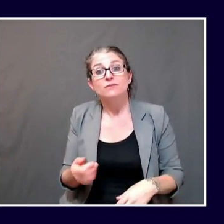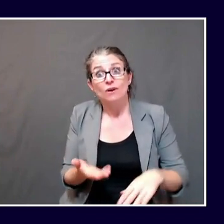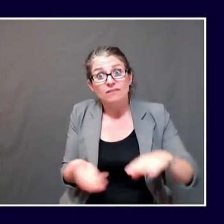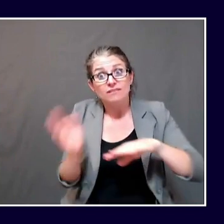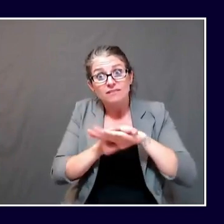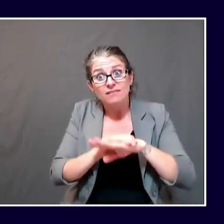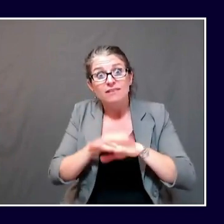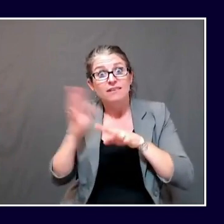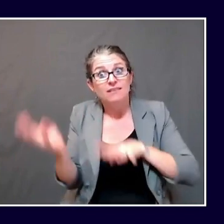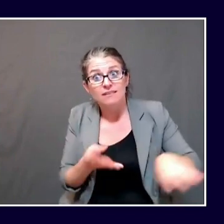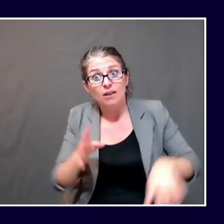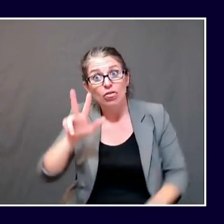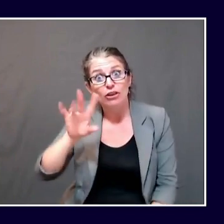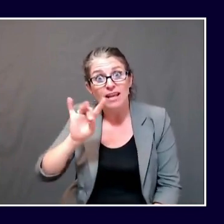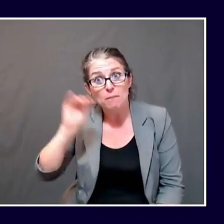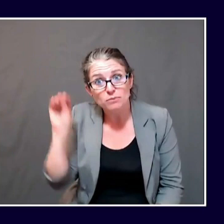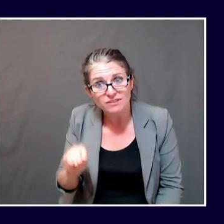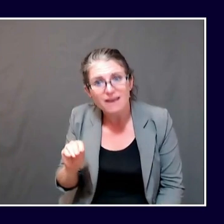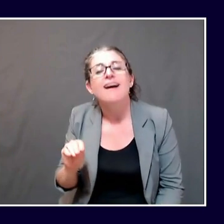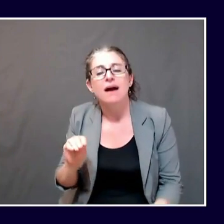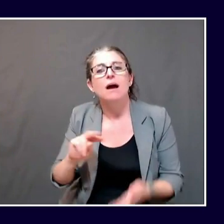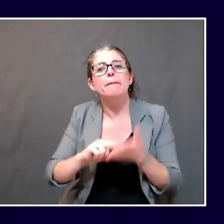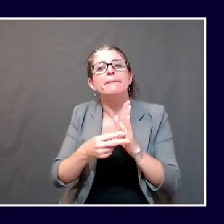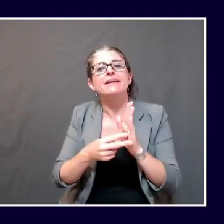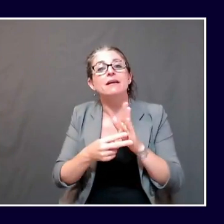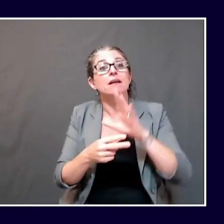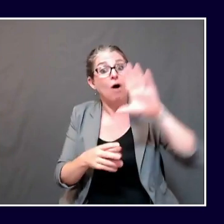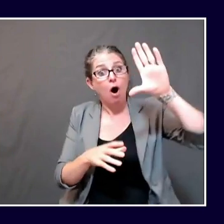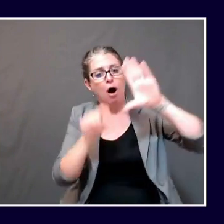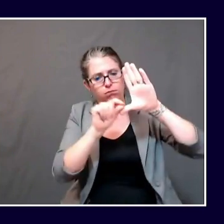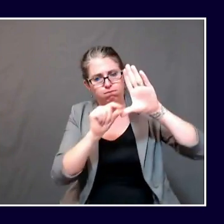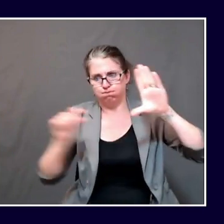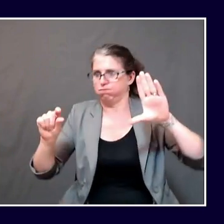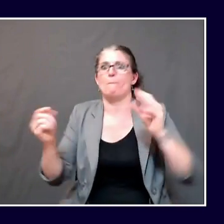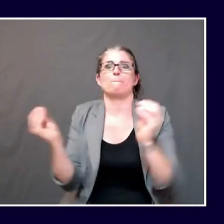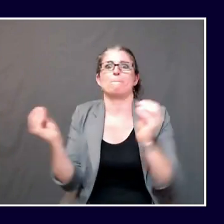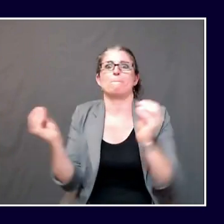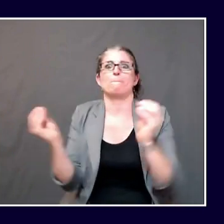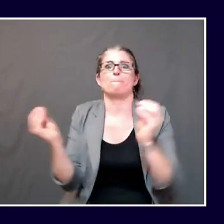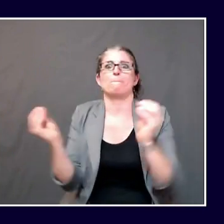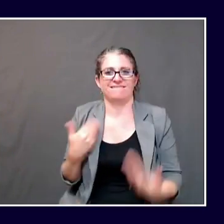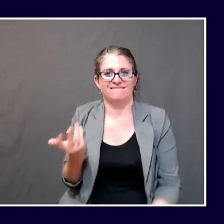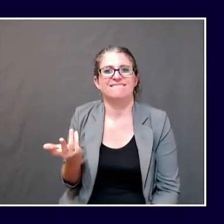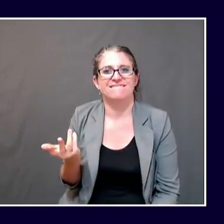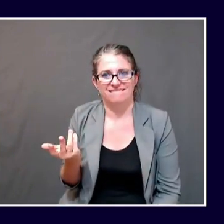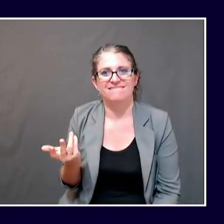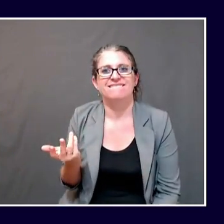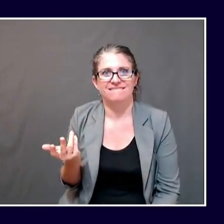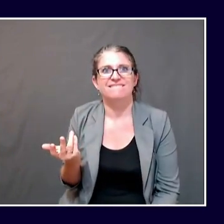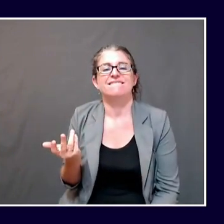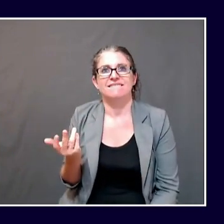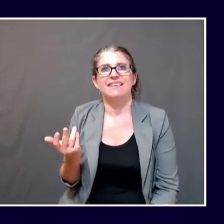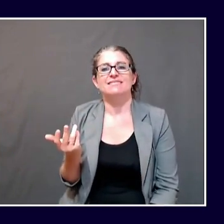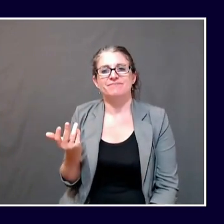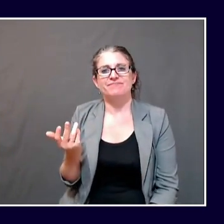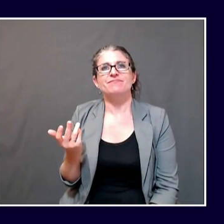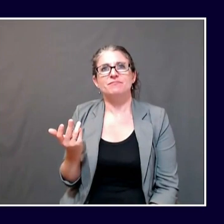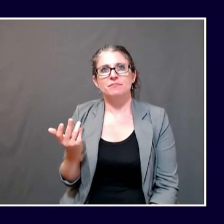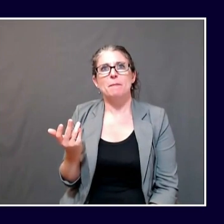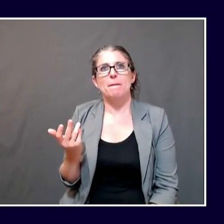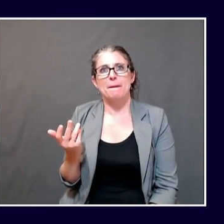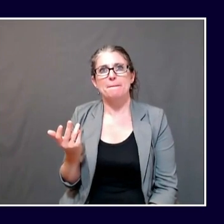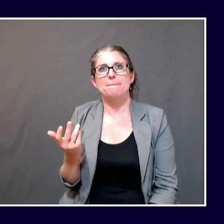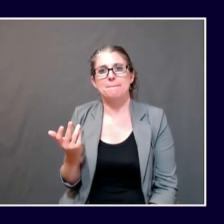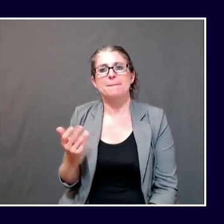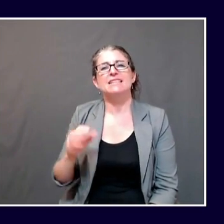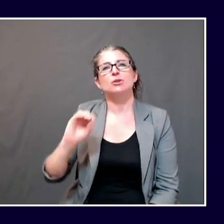did outstripped the number of new cases, which is why we were able to keep the positivity rate not going up, but